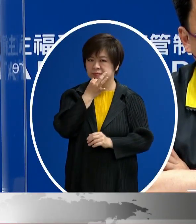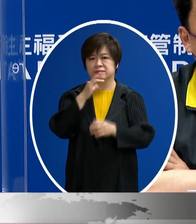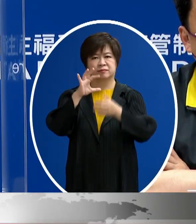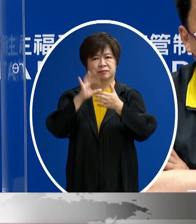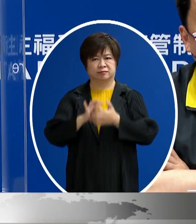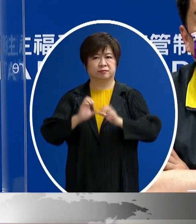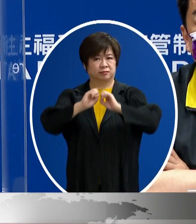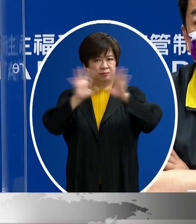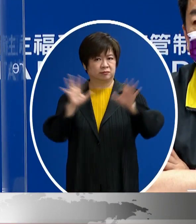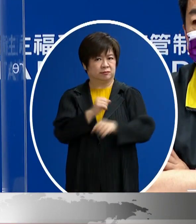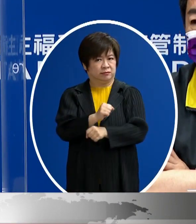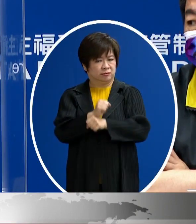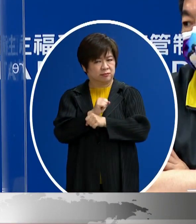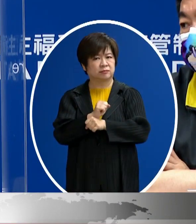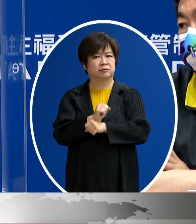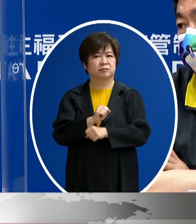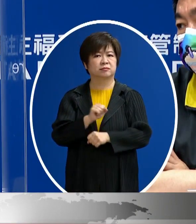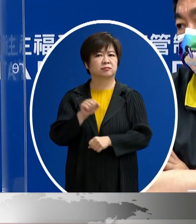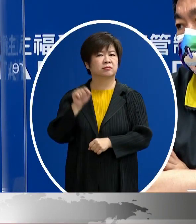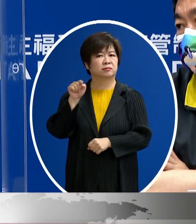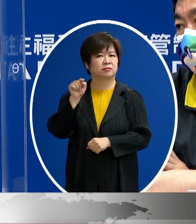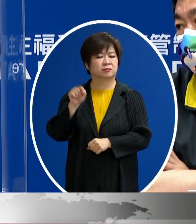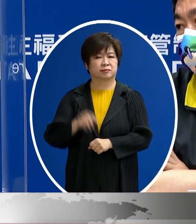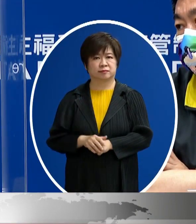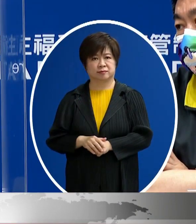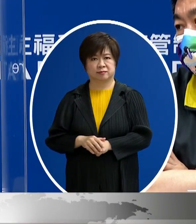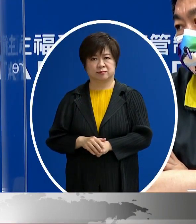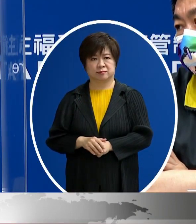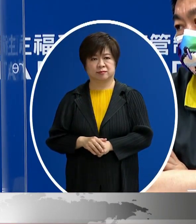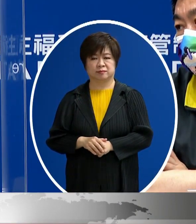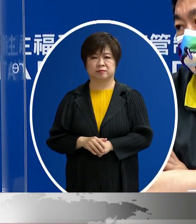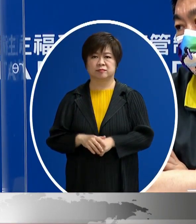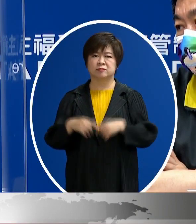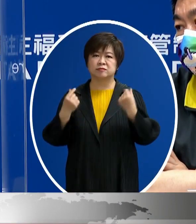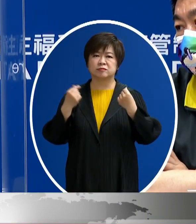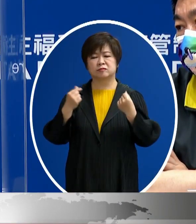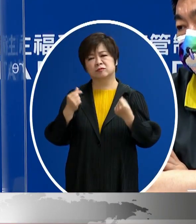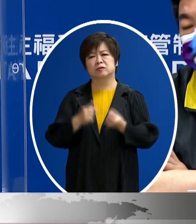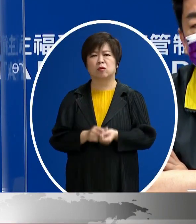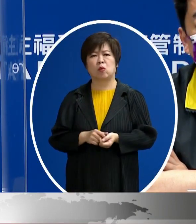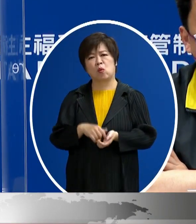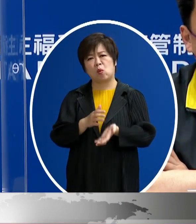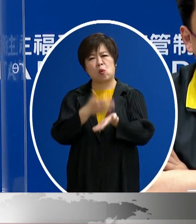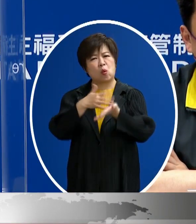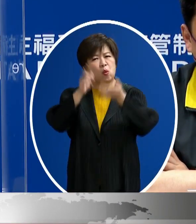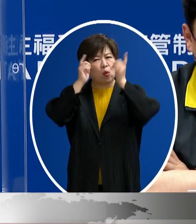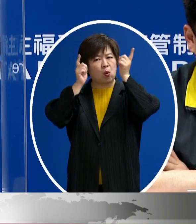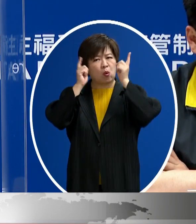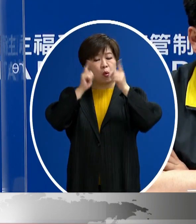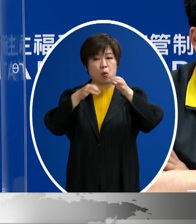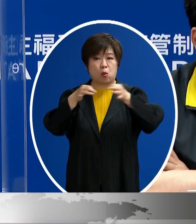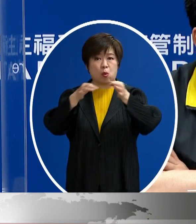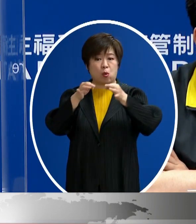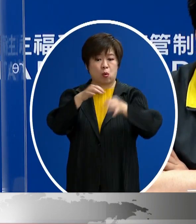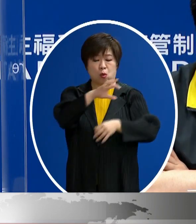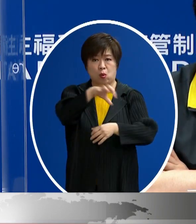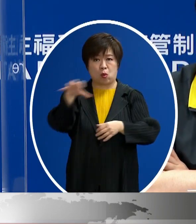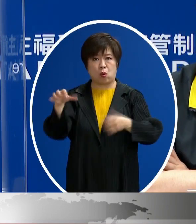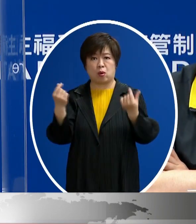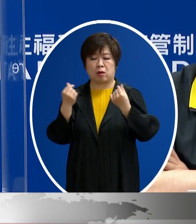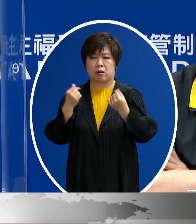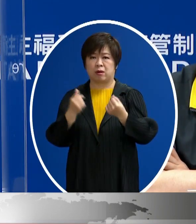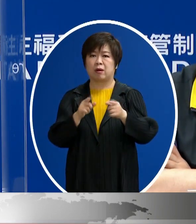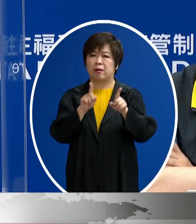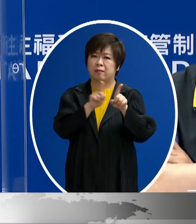Some of these places where people come and go are a little shady. They are invariably related to specific entertainment